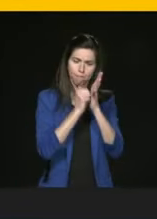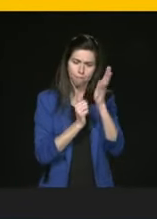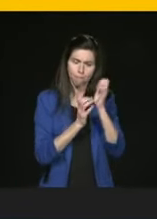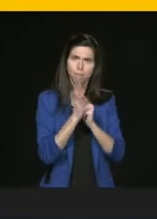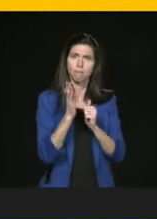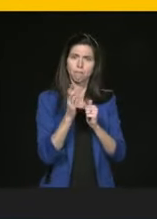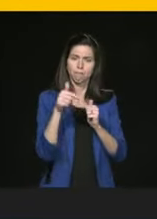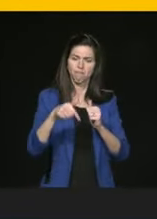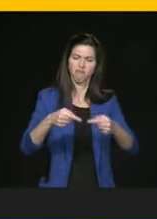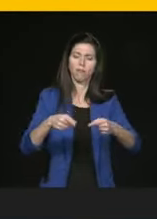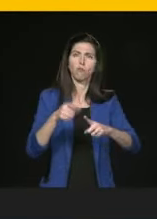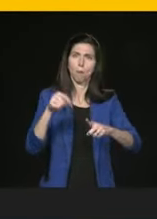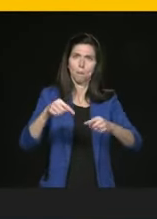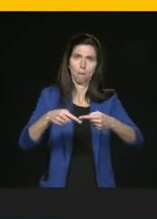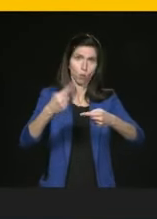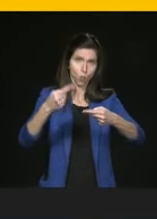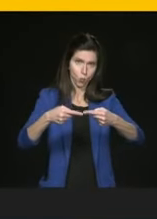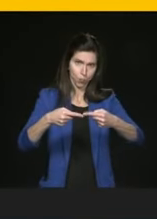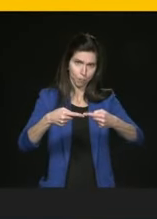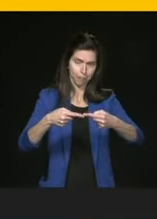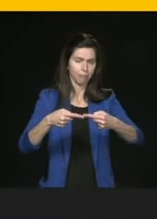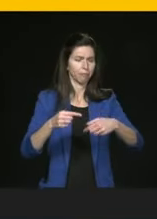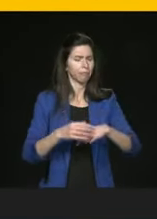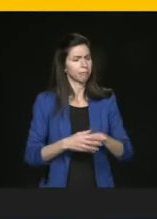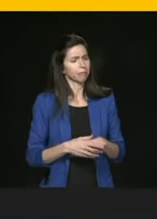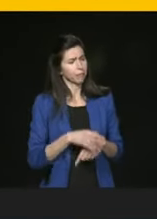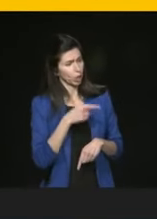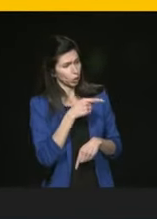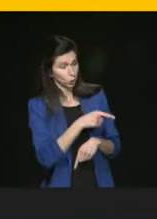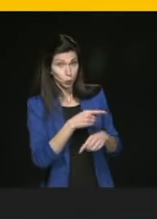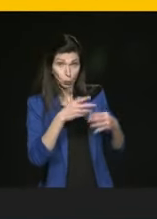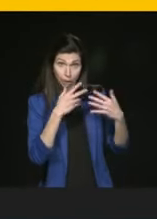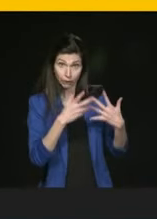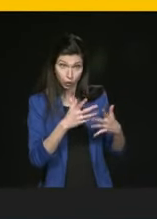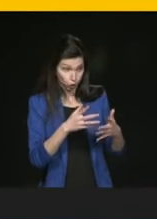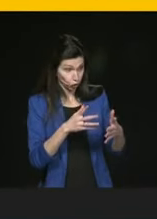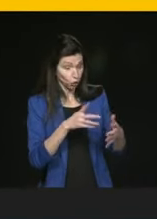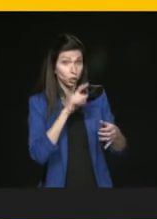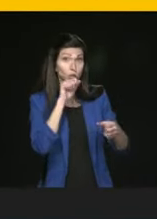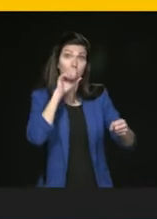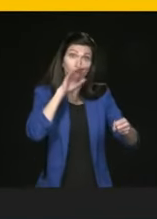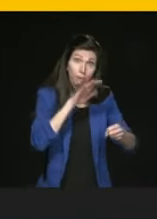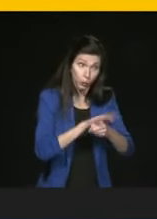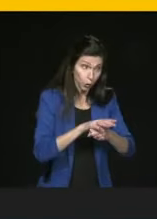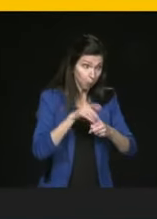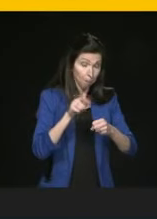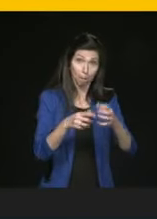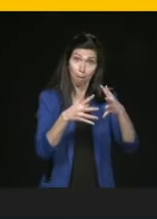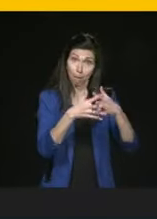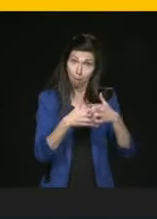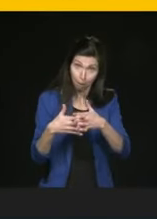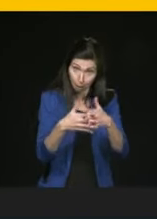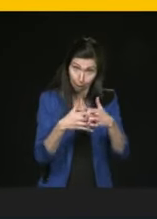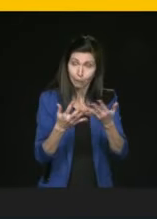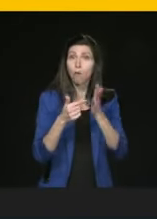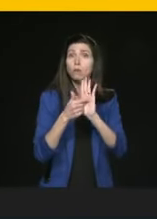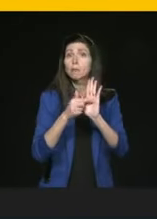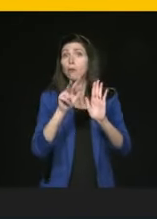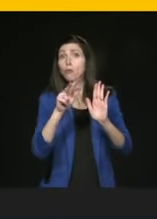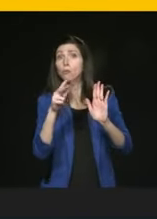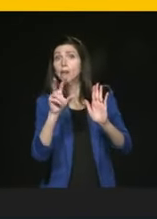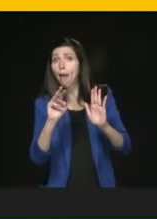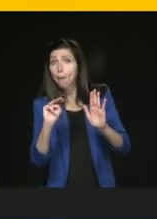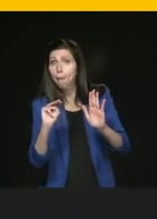Have you received a guarantee from the American government that 3M and other American companies will be able to export